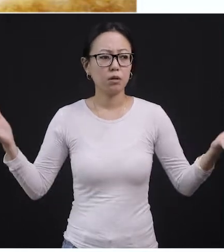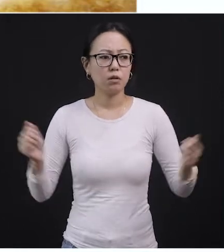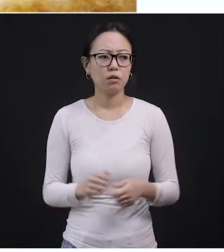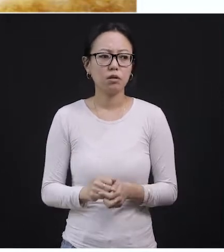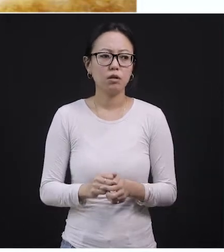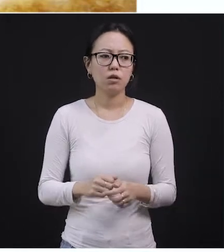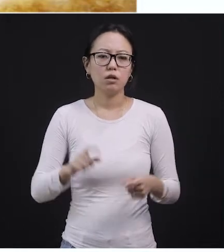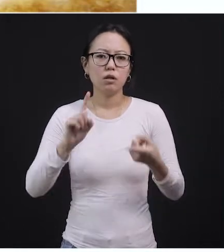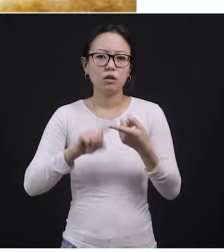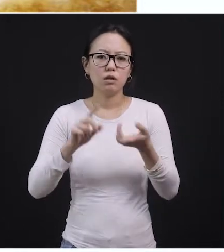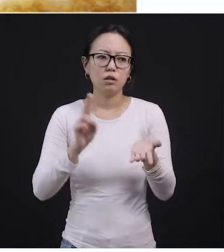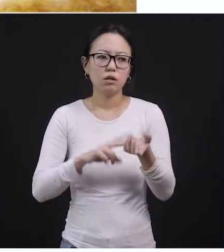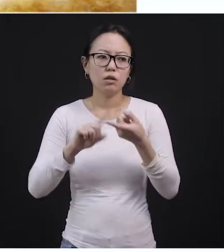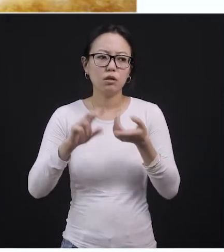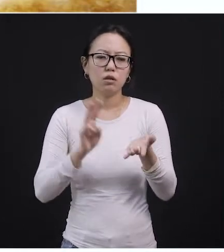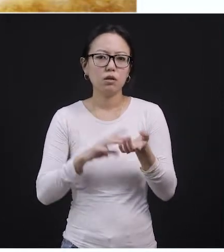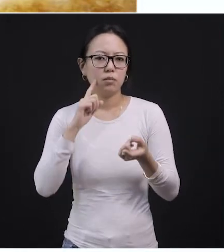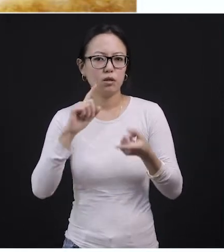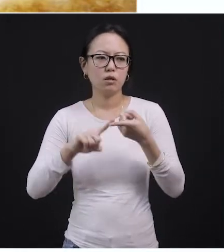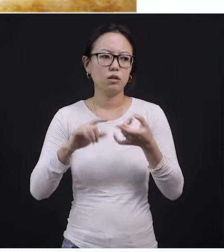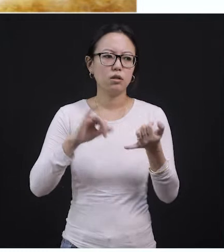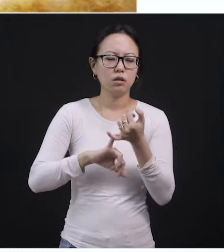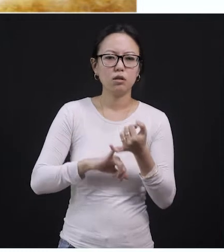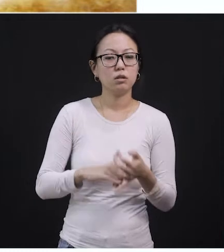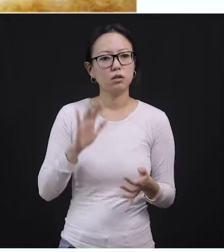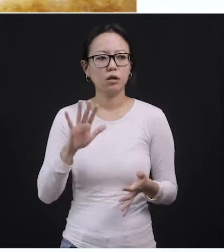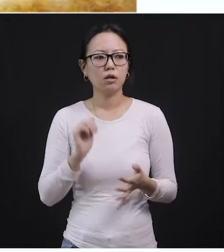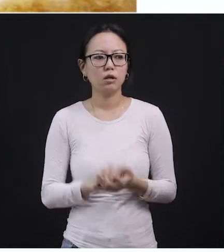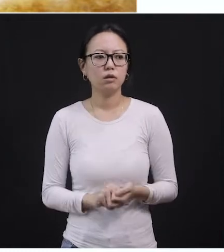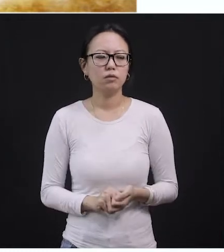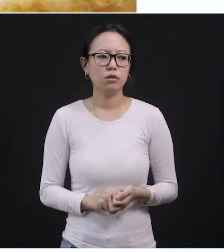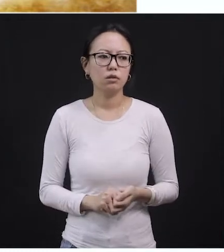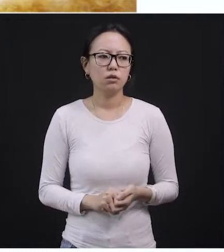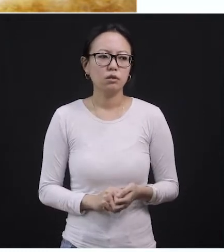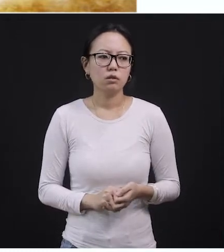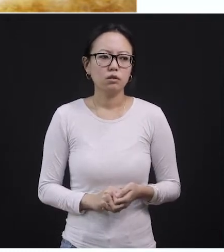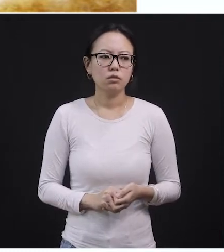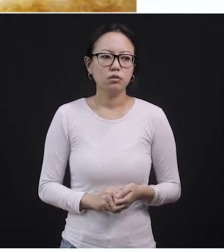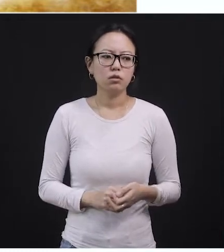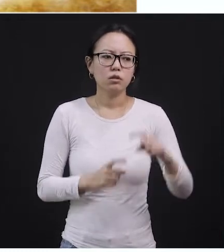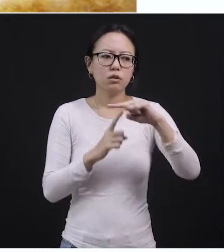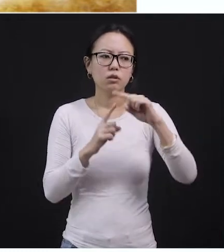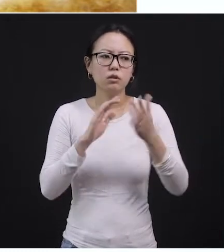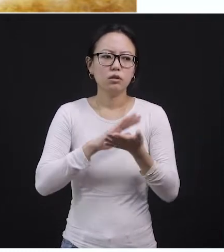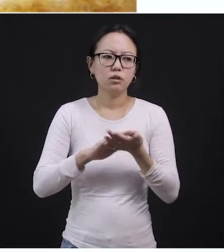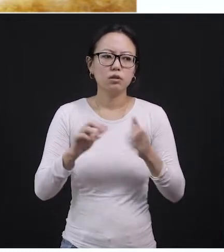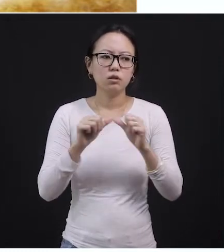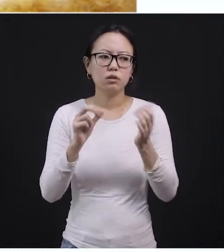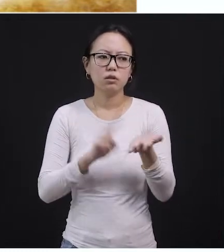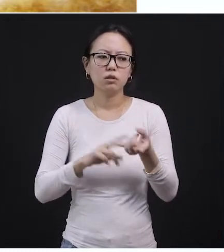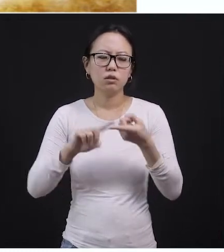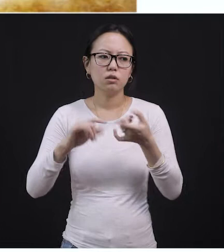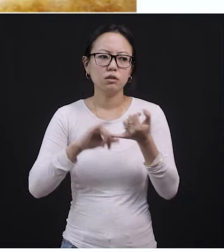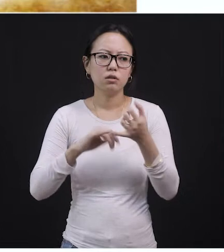this Gupta dynasty was the enemies of his grandparents, all right? Now, second one, he